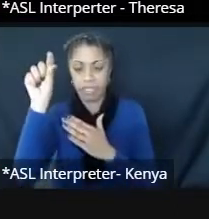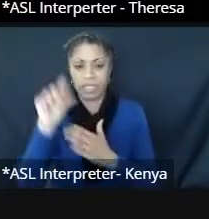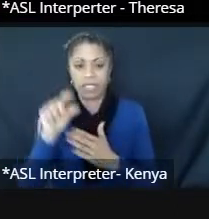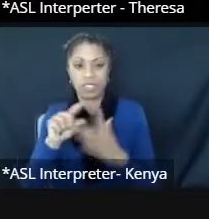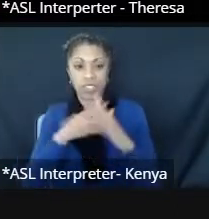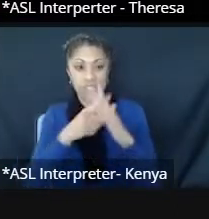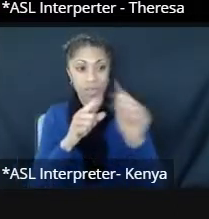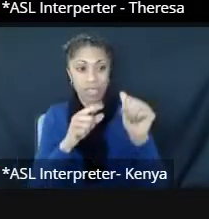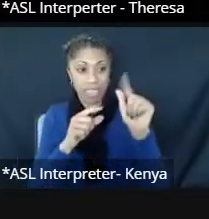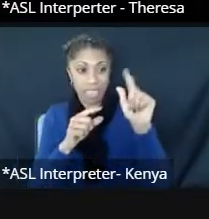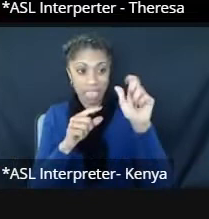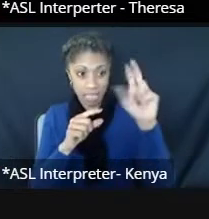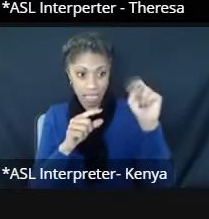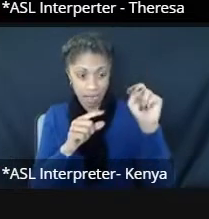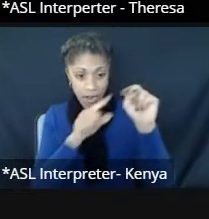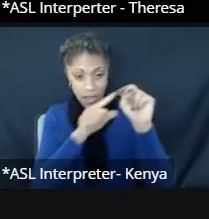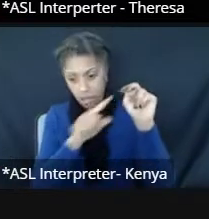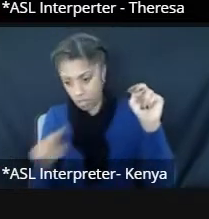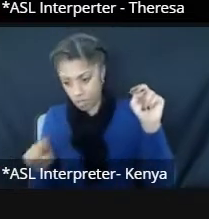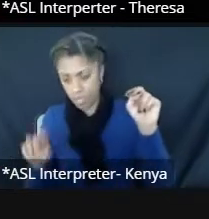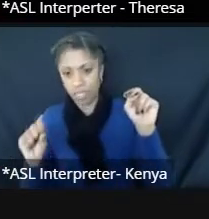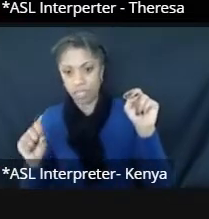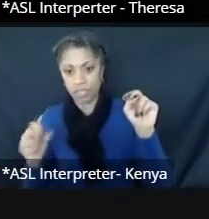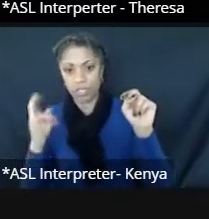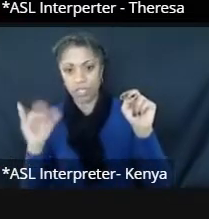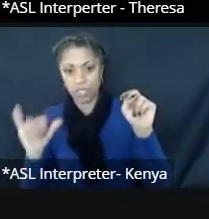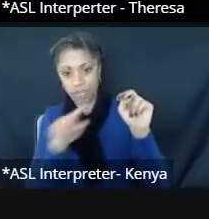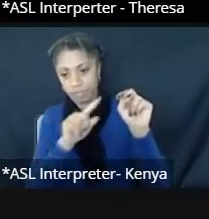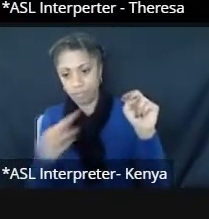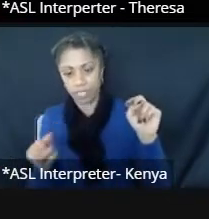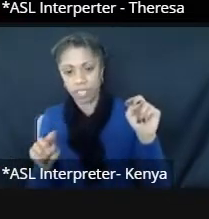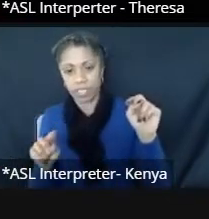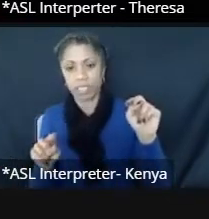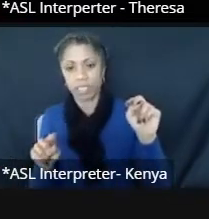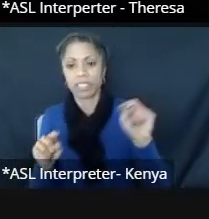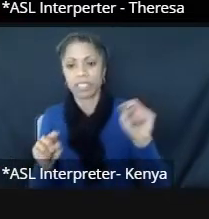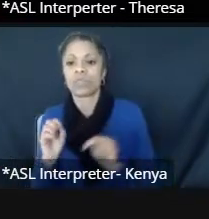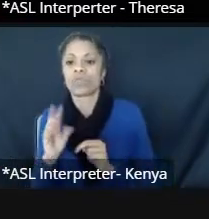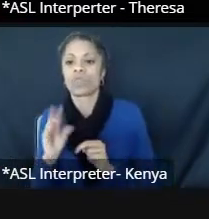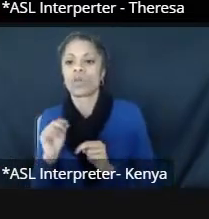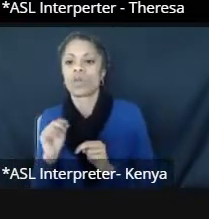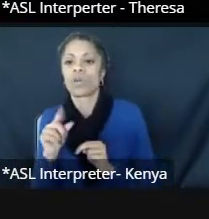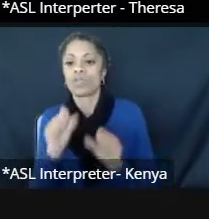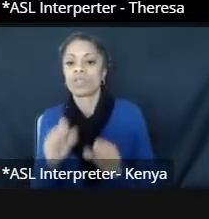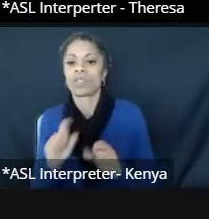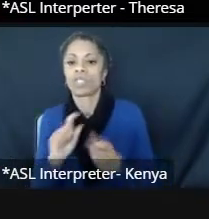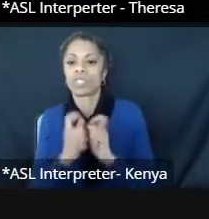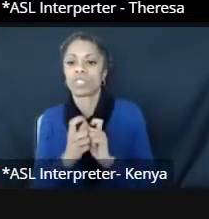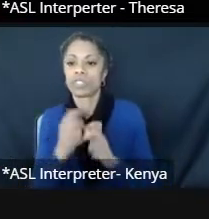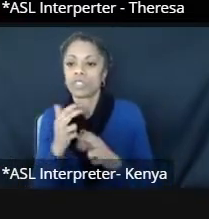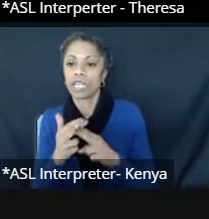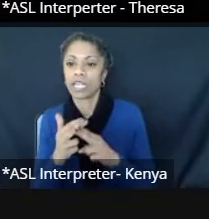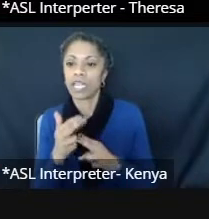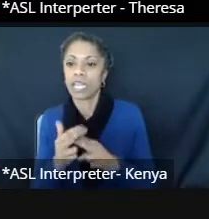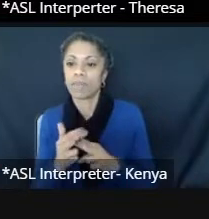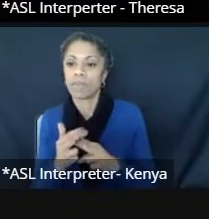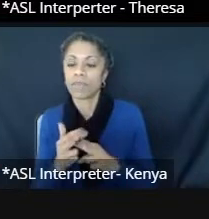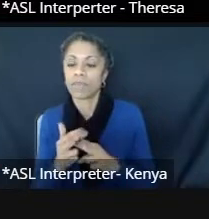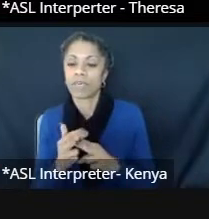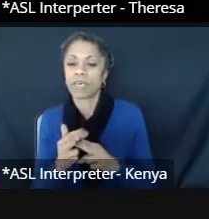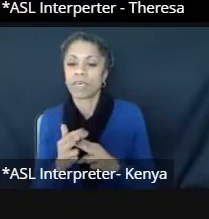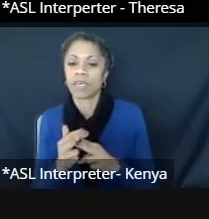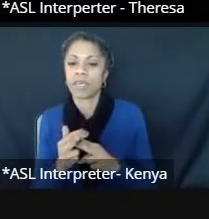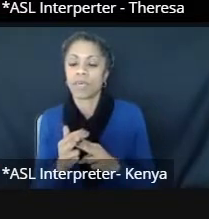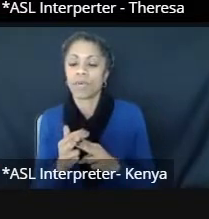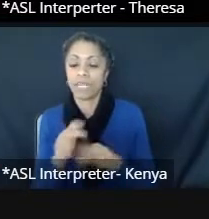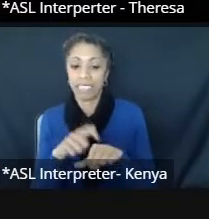And so as you are able, take a look and rename yourself to reflect where you want to go when it